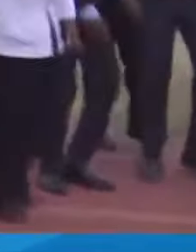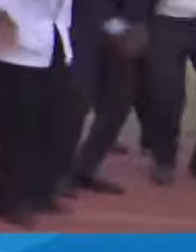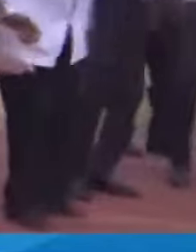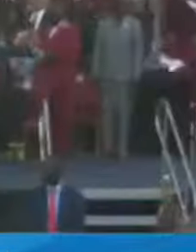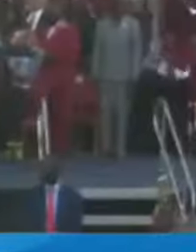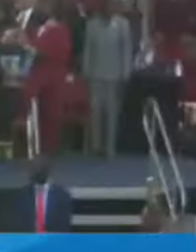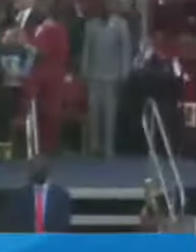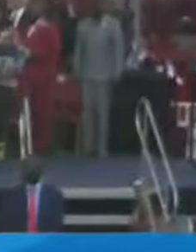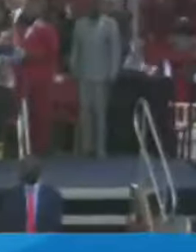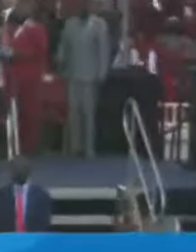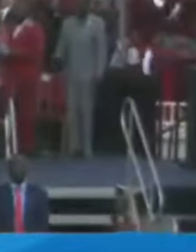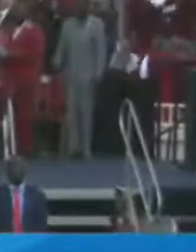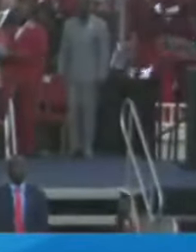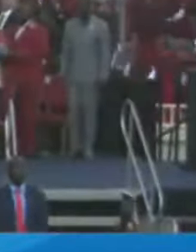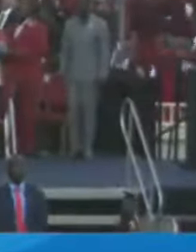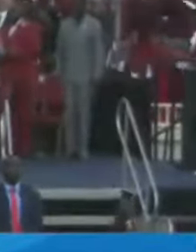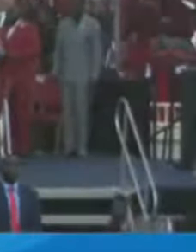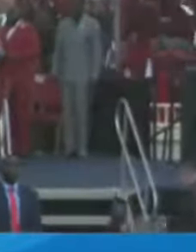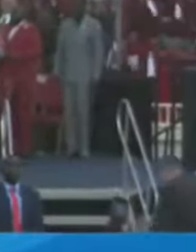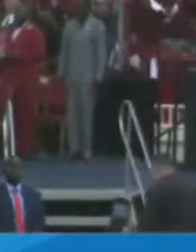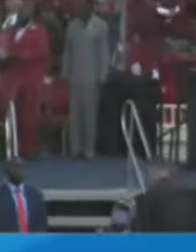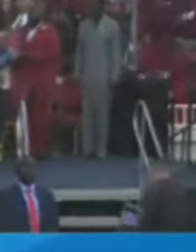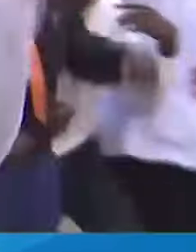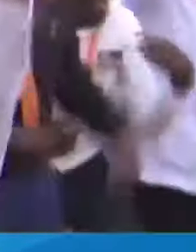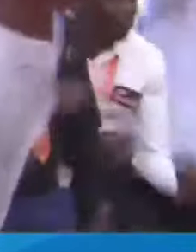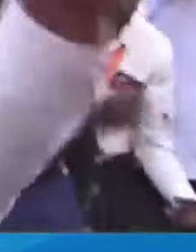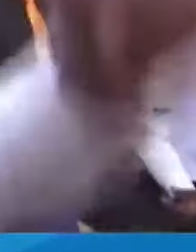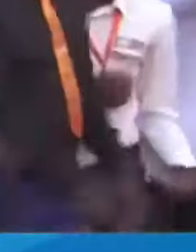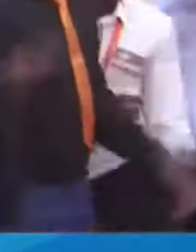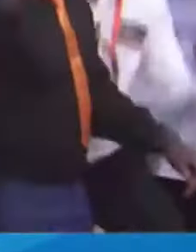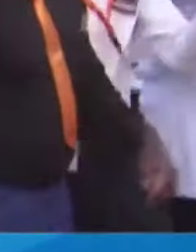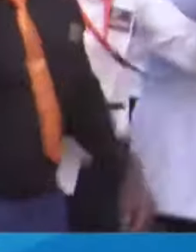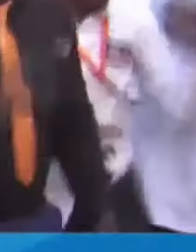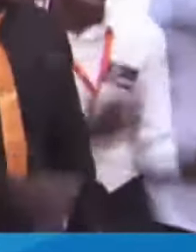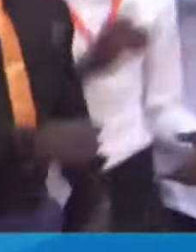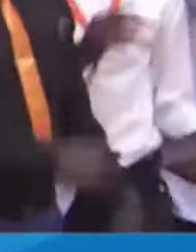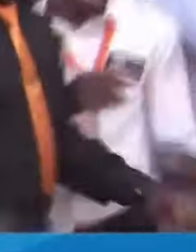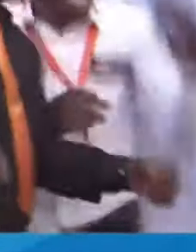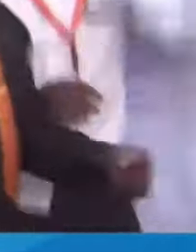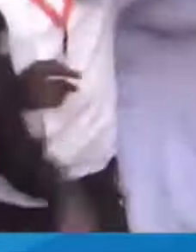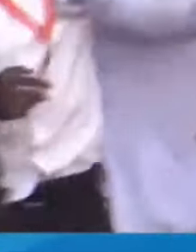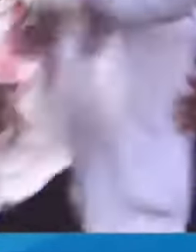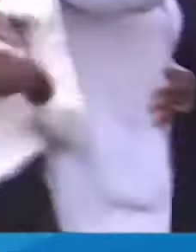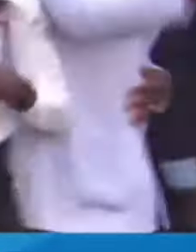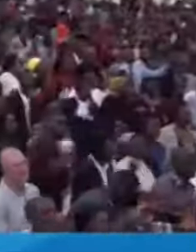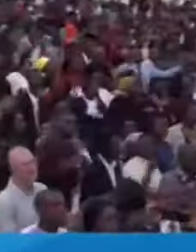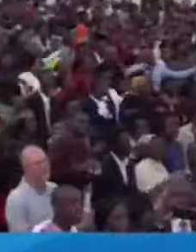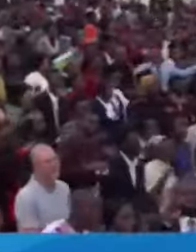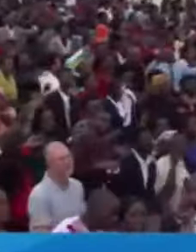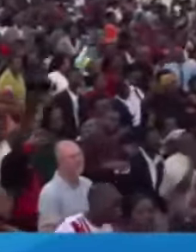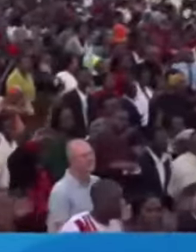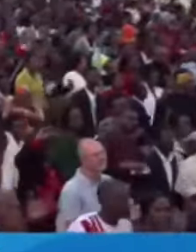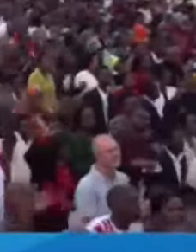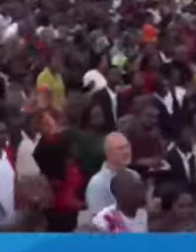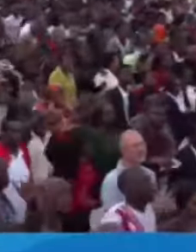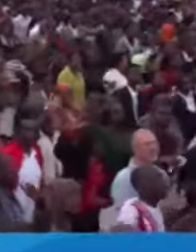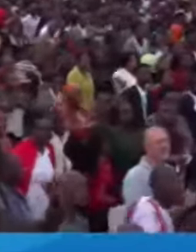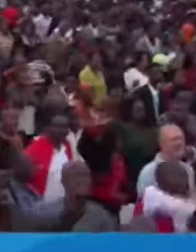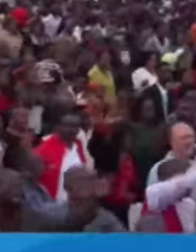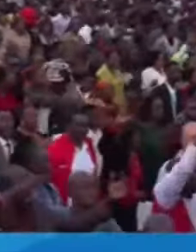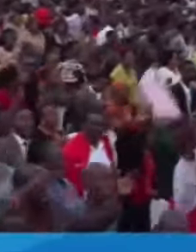is Miracle is my w your hands was your